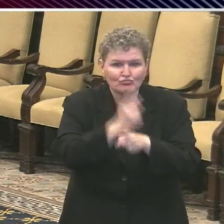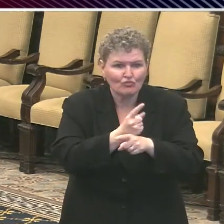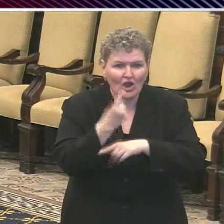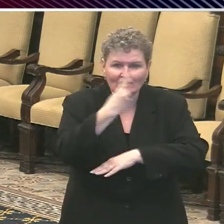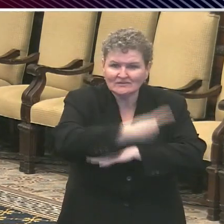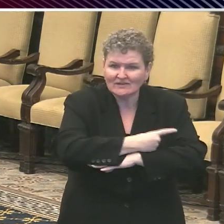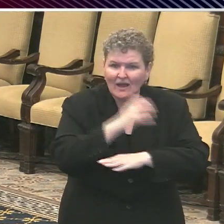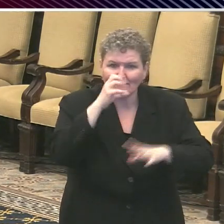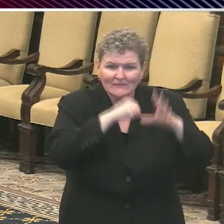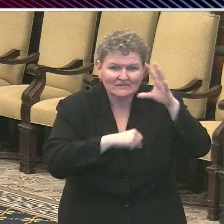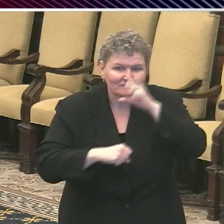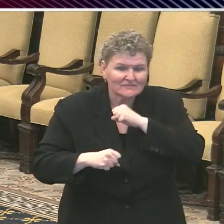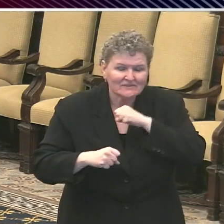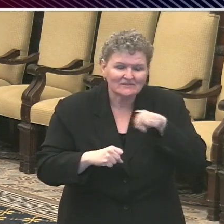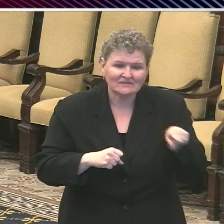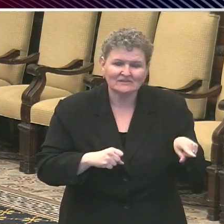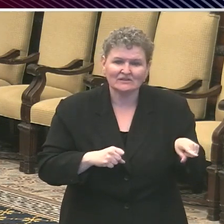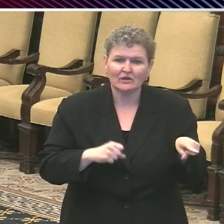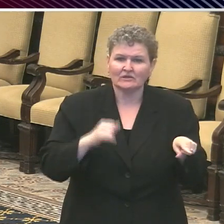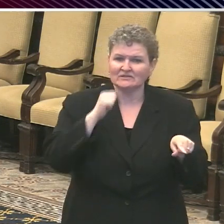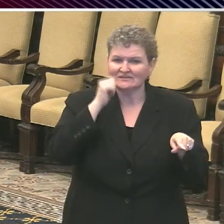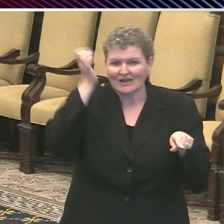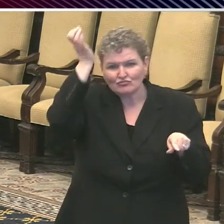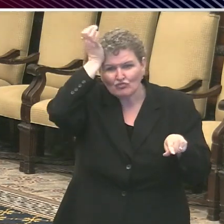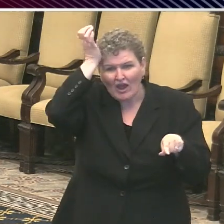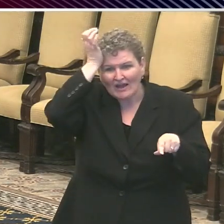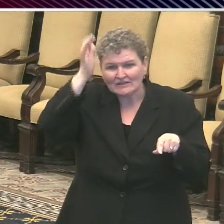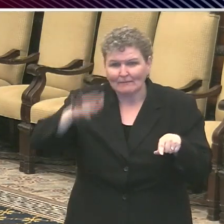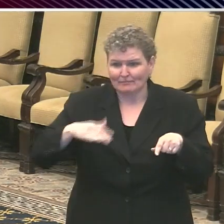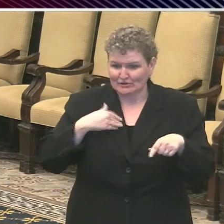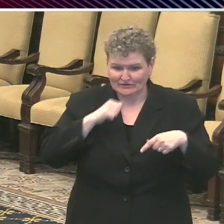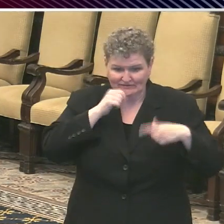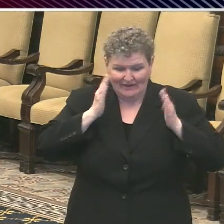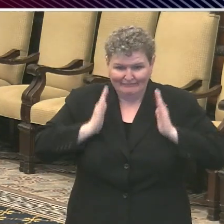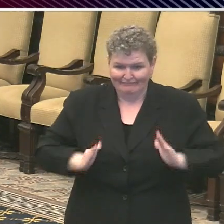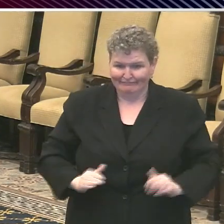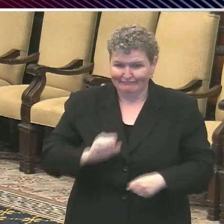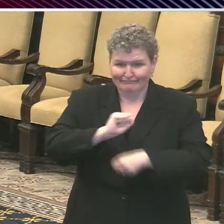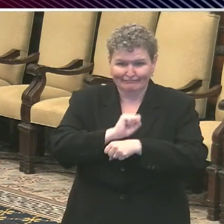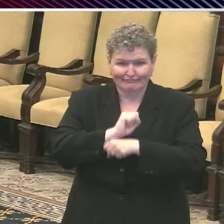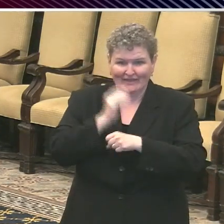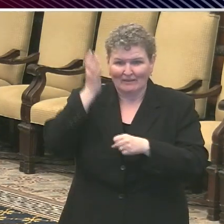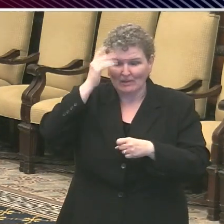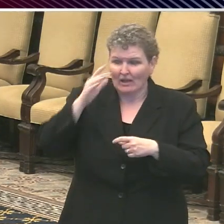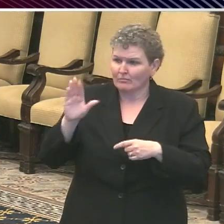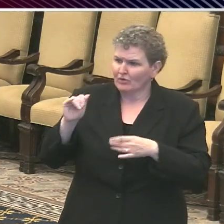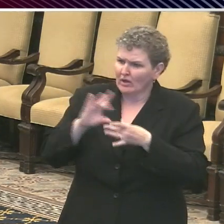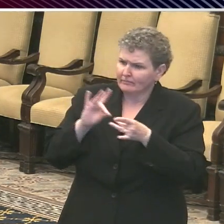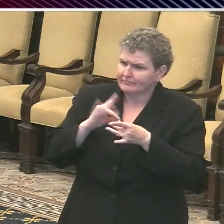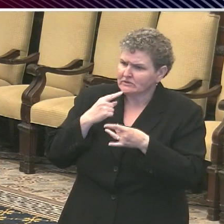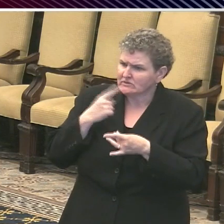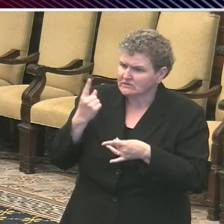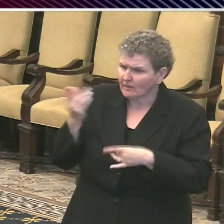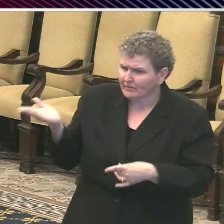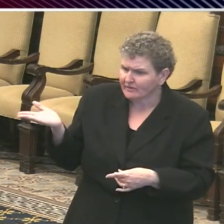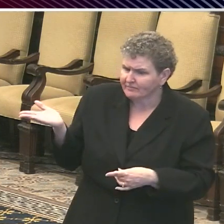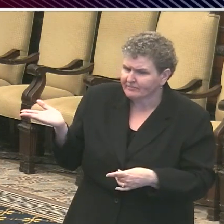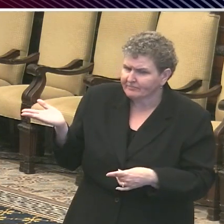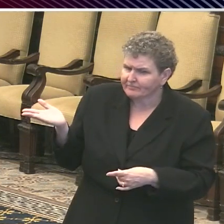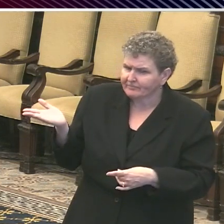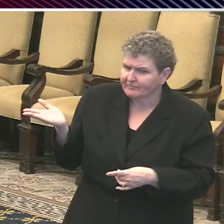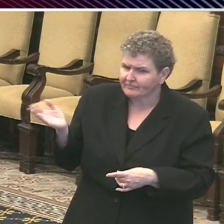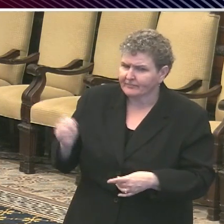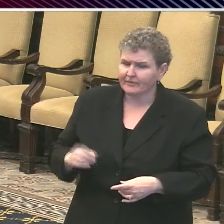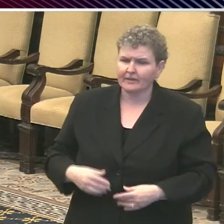I'm not a sanitation operations person. So, Brian, you have any thoughts on twice a week recycle